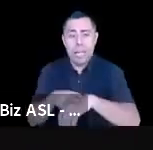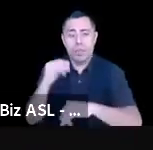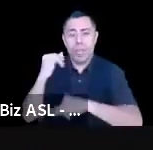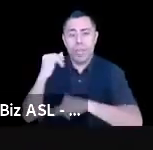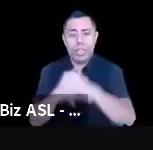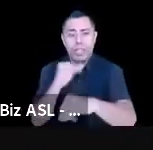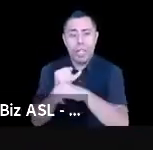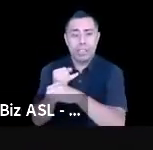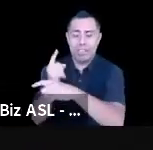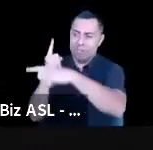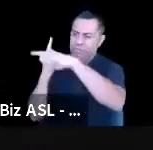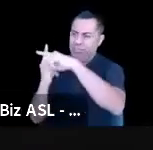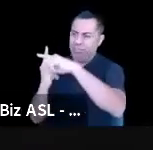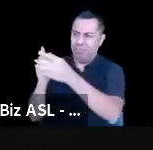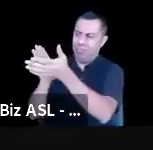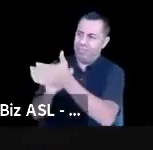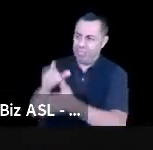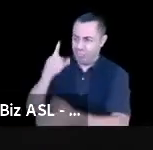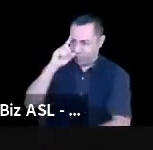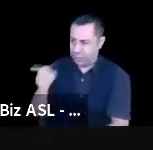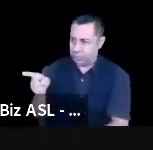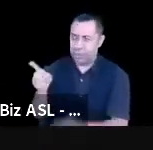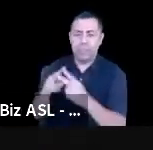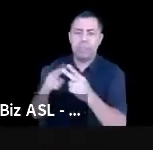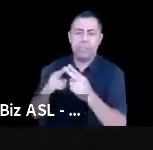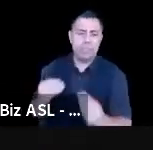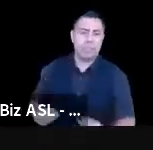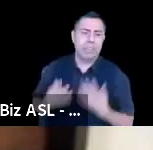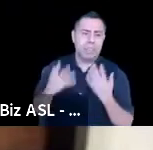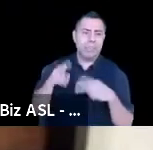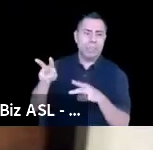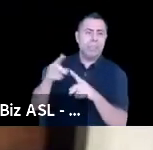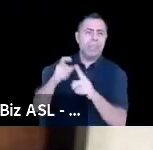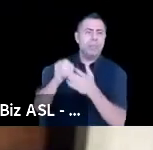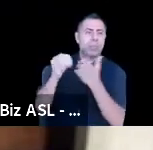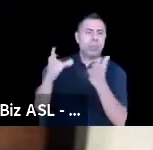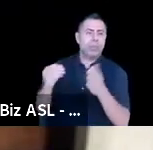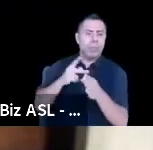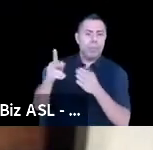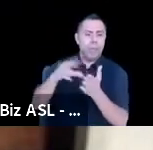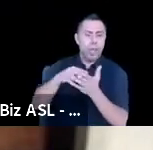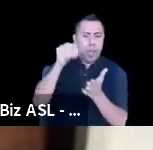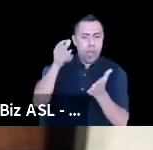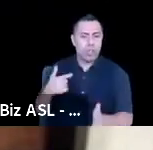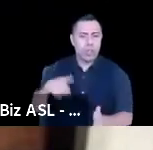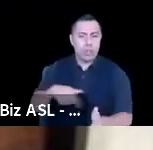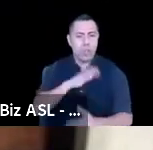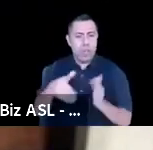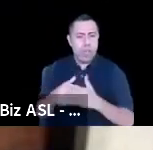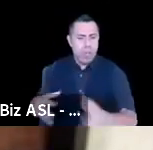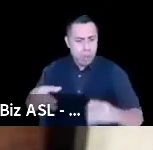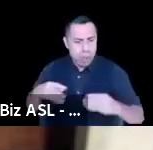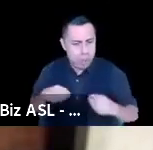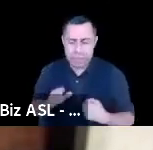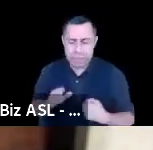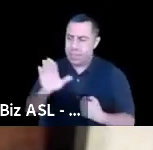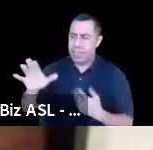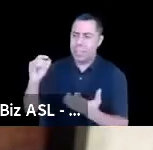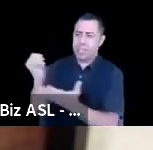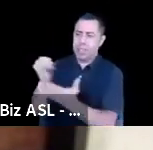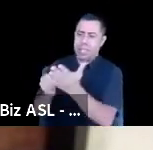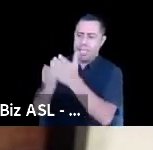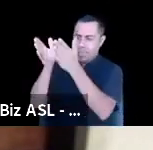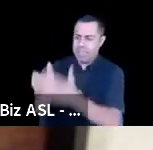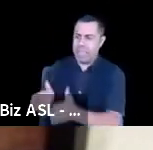respected inspiration to his students and professional artists. We all embrace his artistic magic. I speak